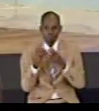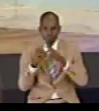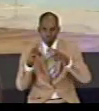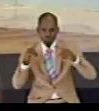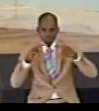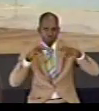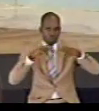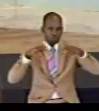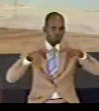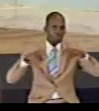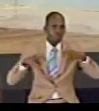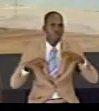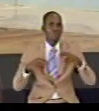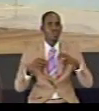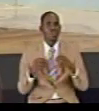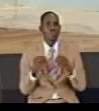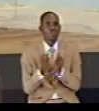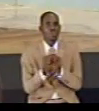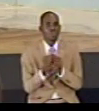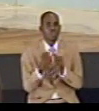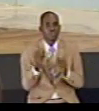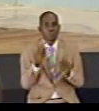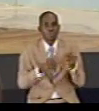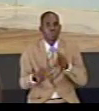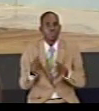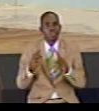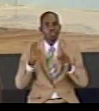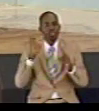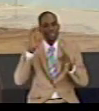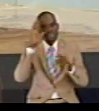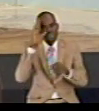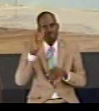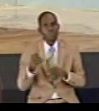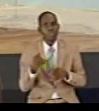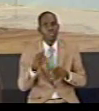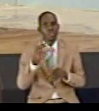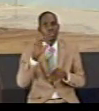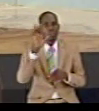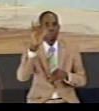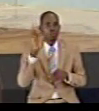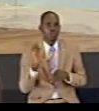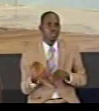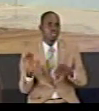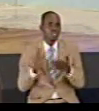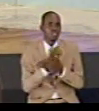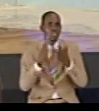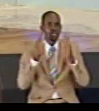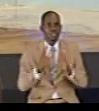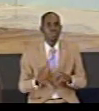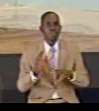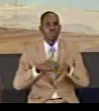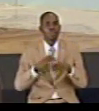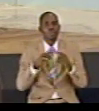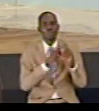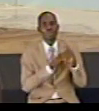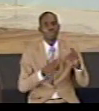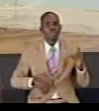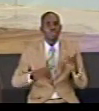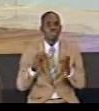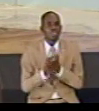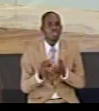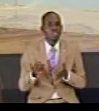he appointed singers unto the Lord, that they should praise the beauty of